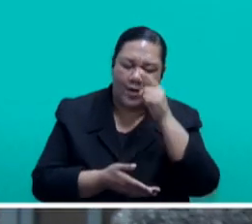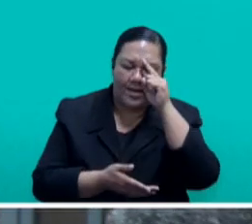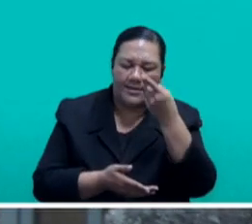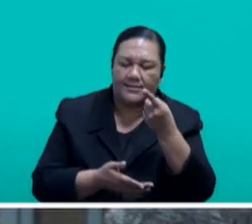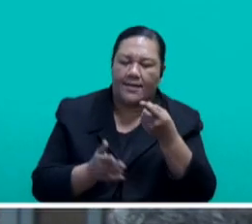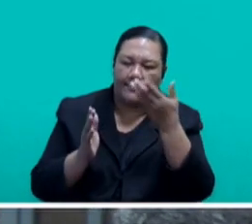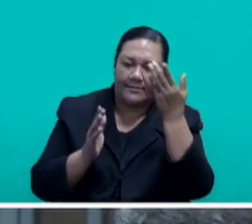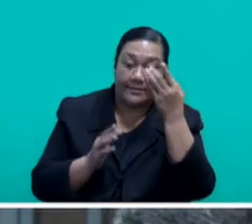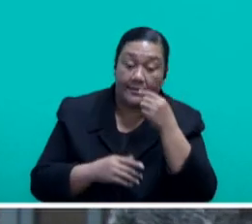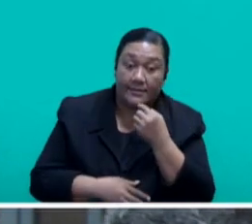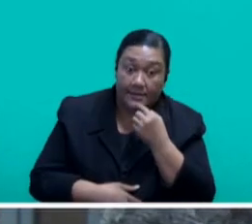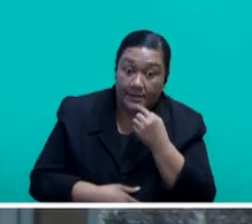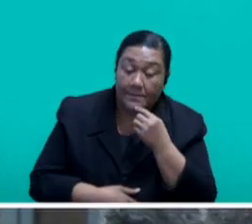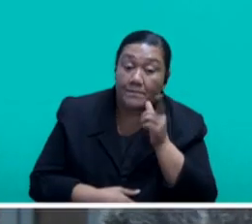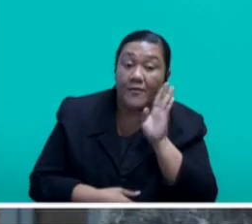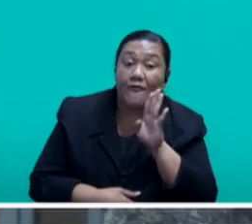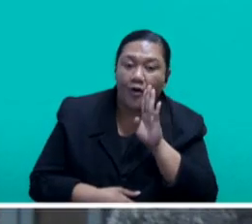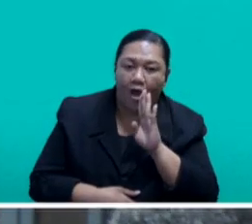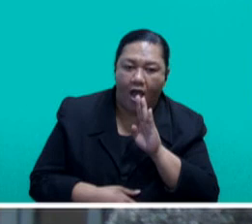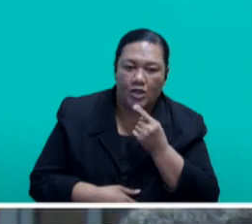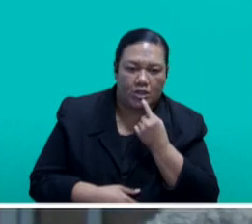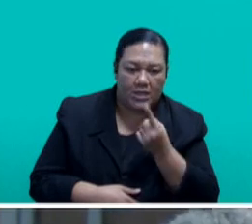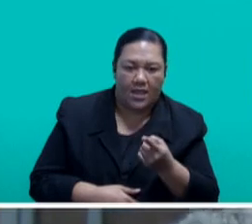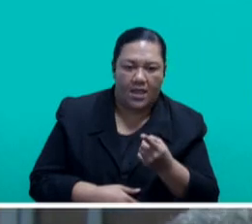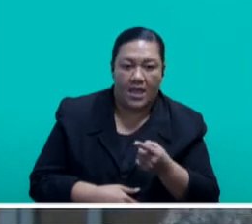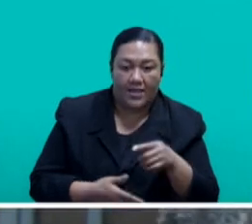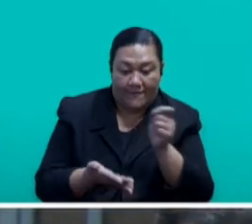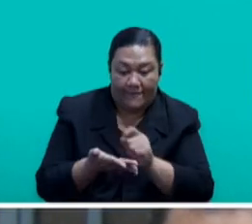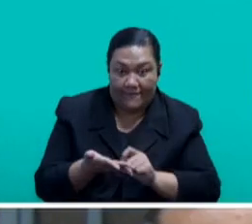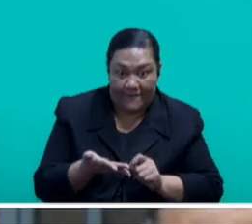it. Otherwise, you will get into trouble.